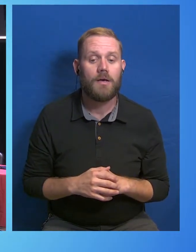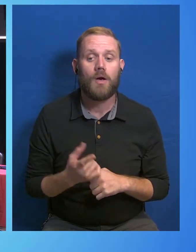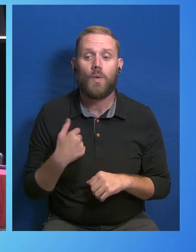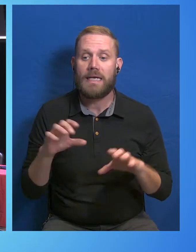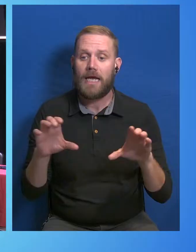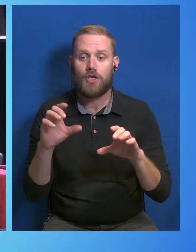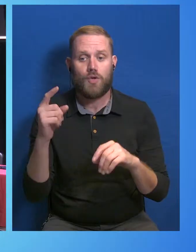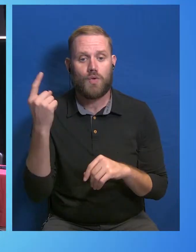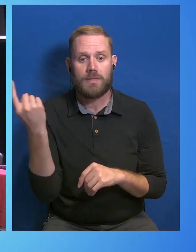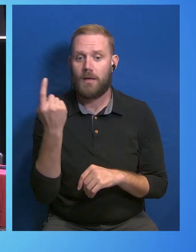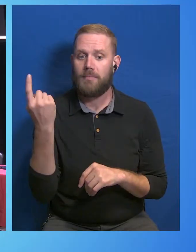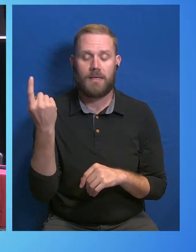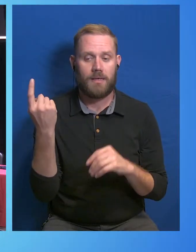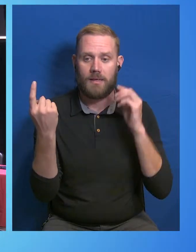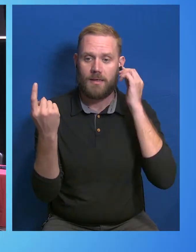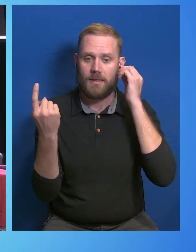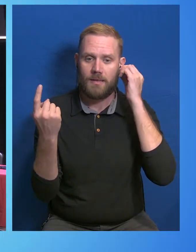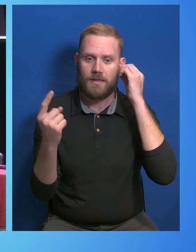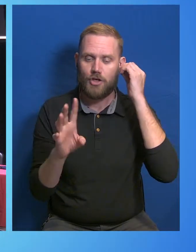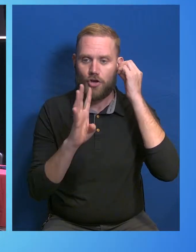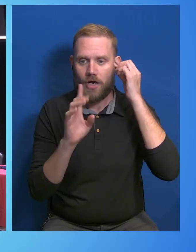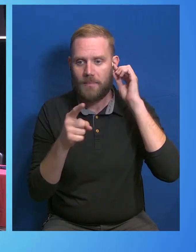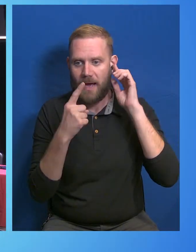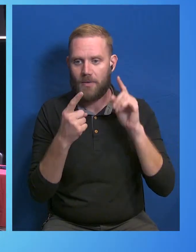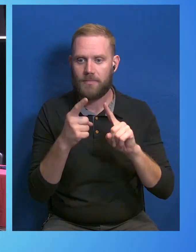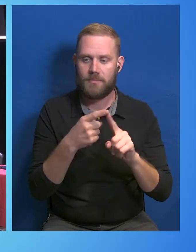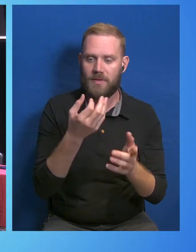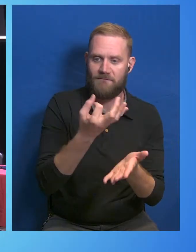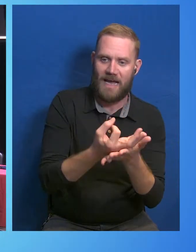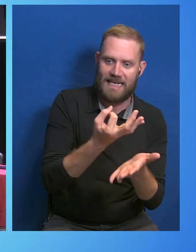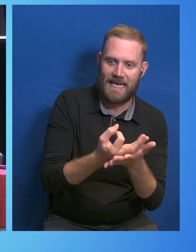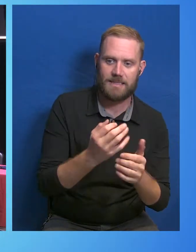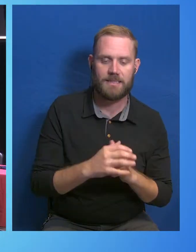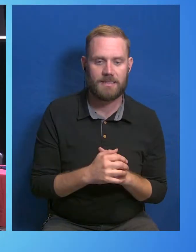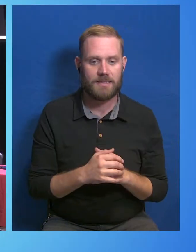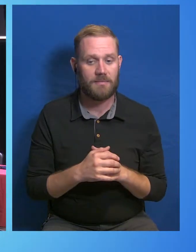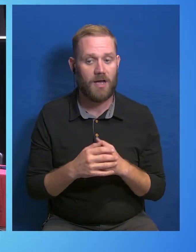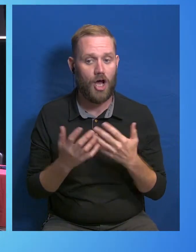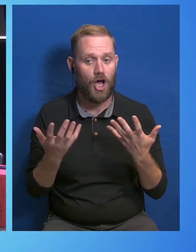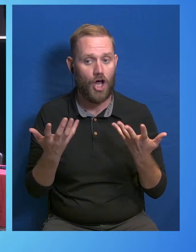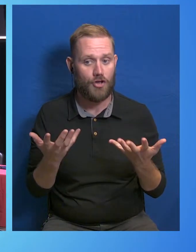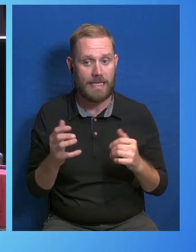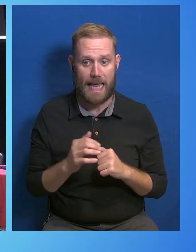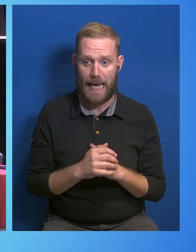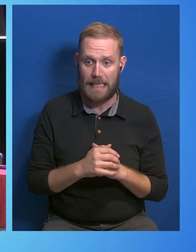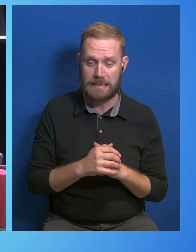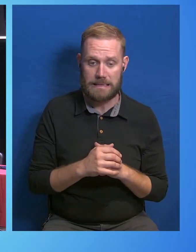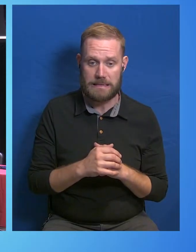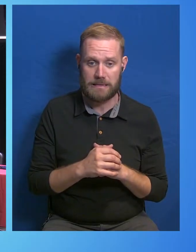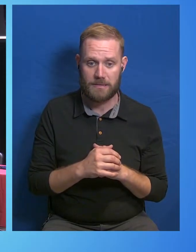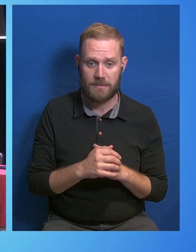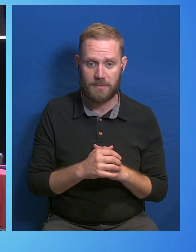do it on something relative to the finances. Other than that,